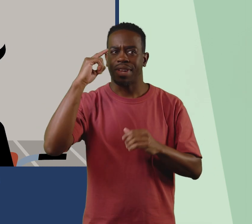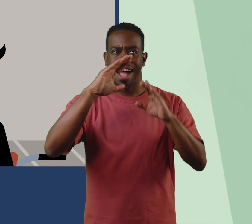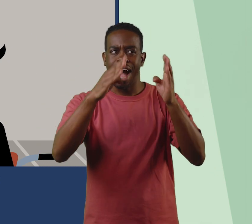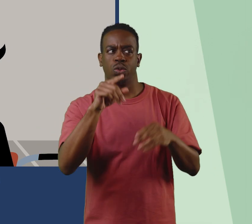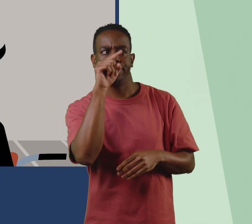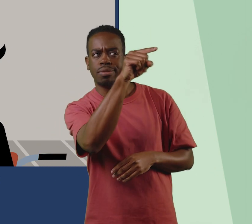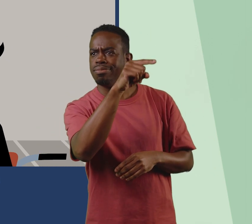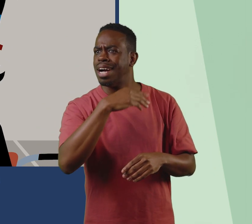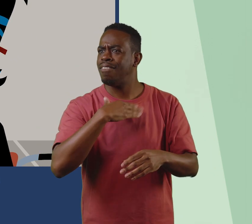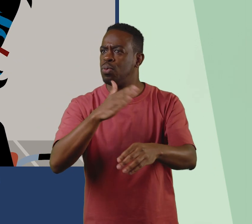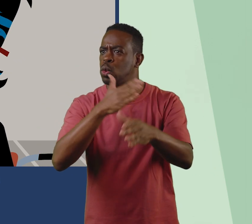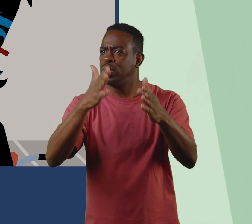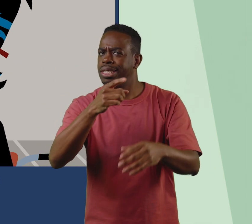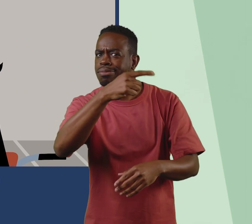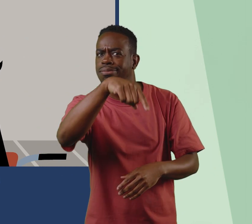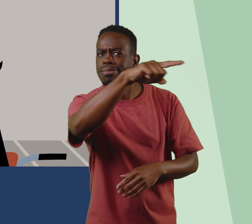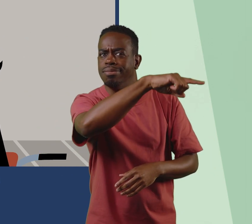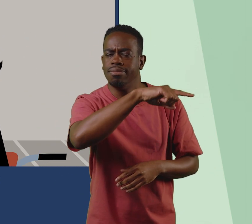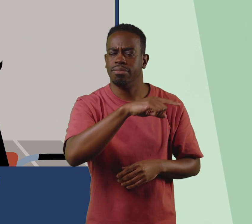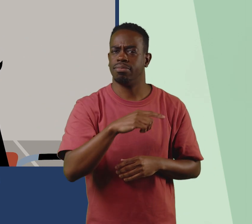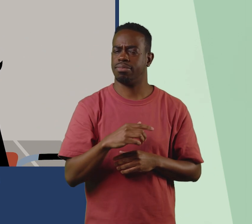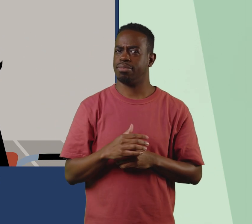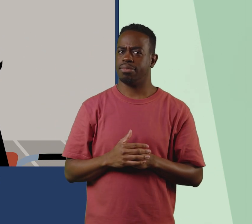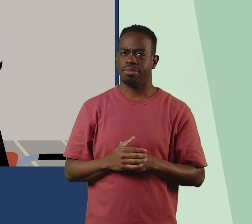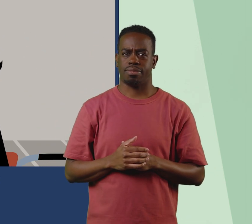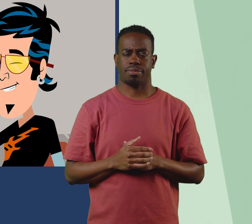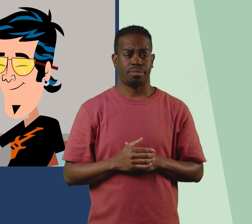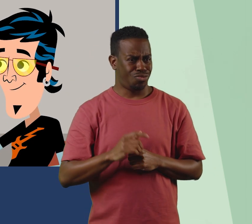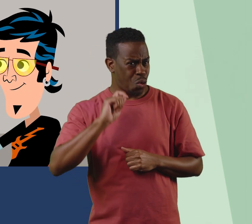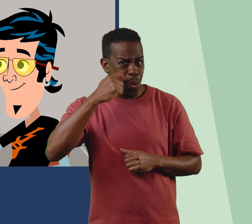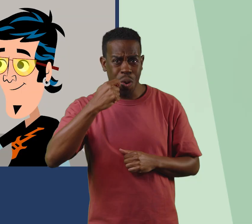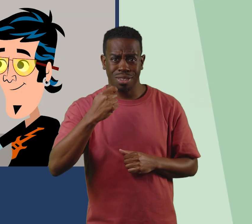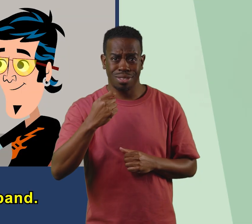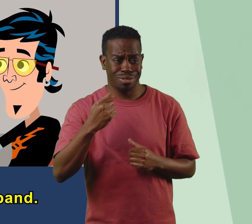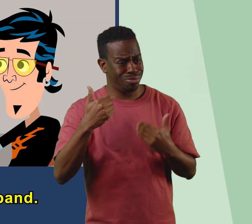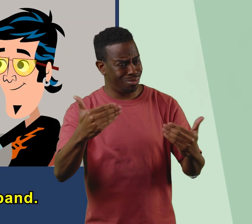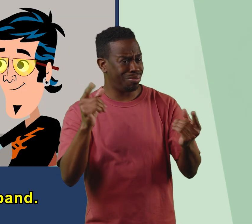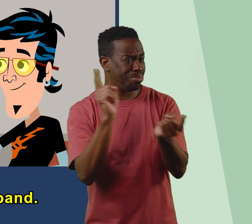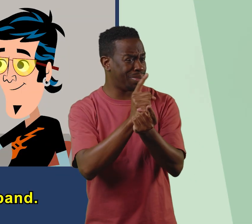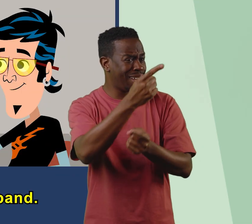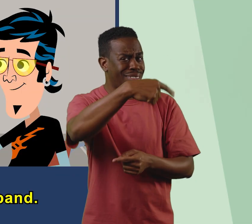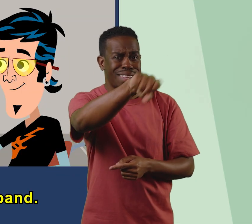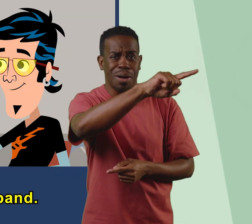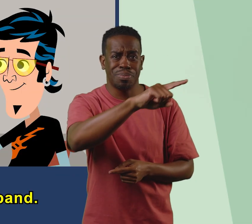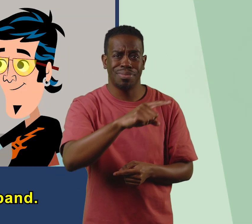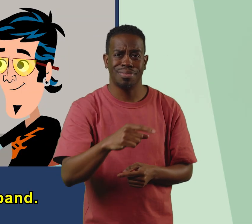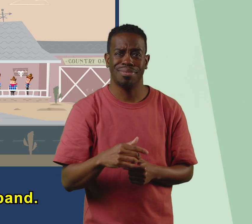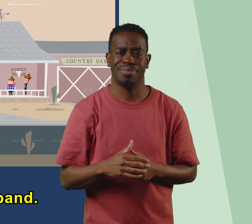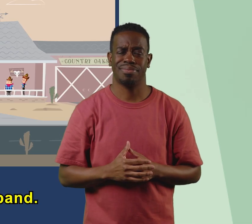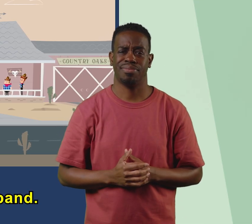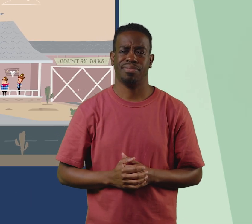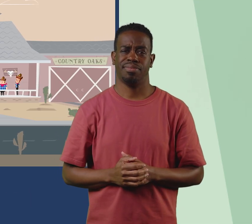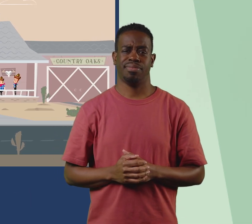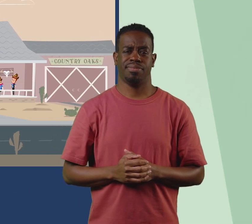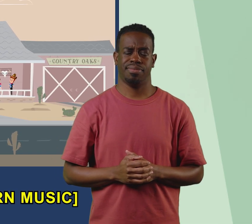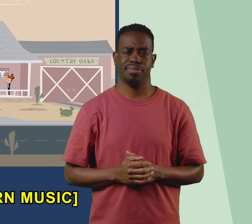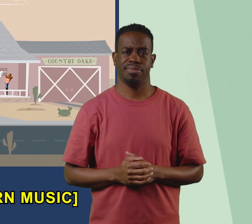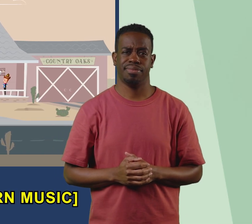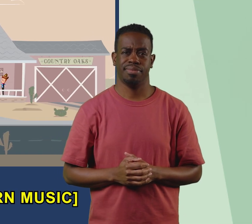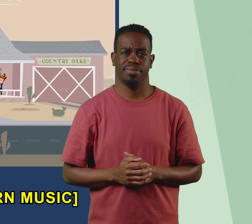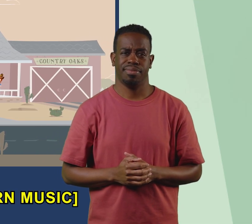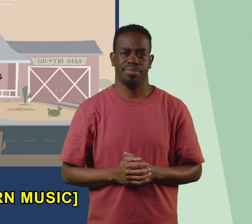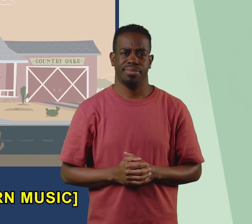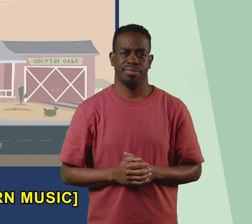next is a house full of musicians. Cool. Let's go meet your new band.